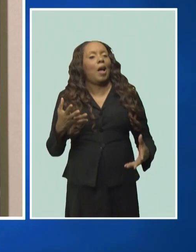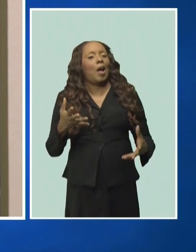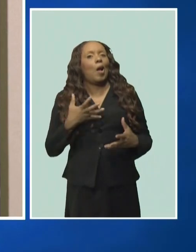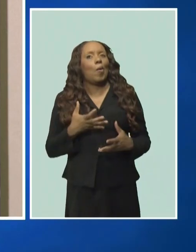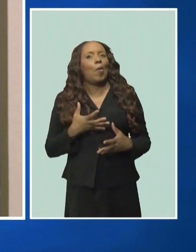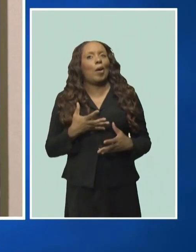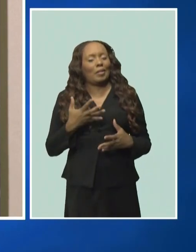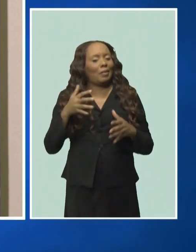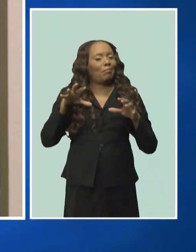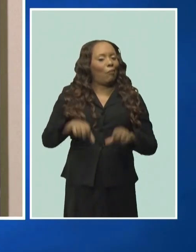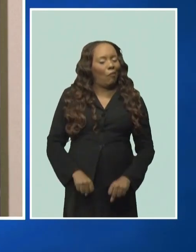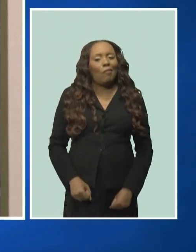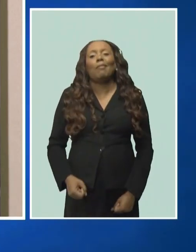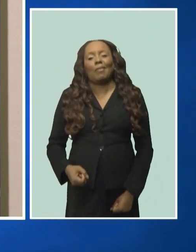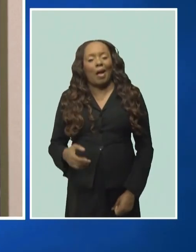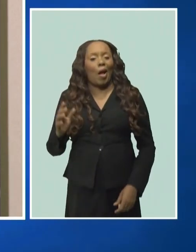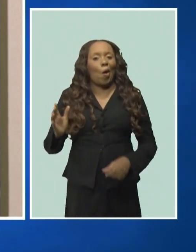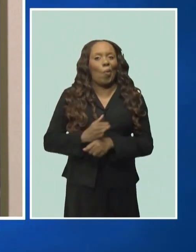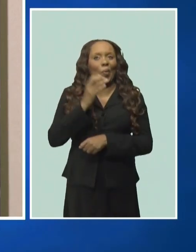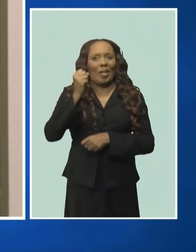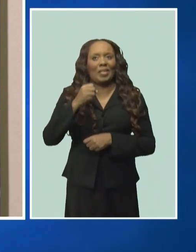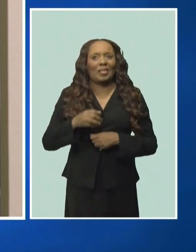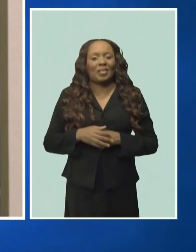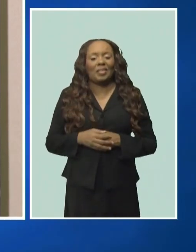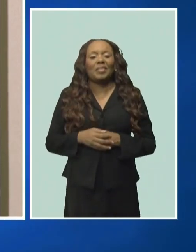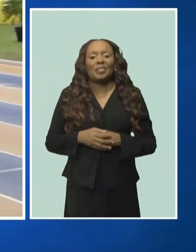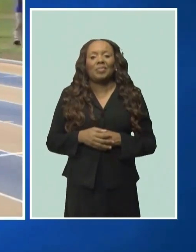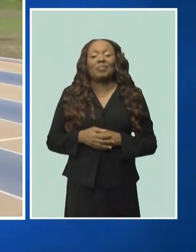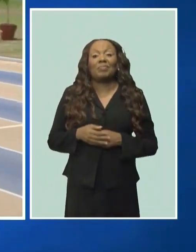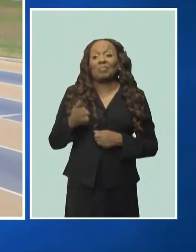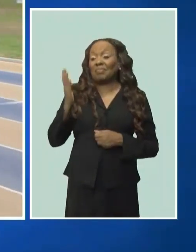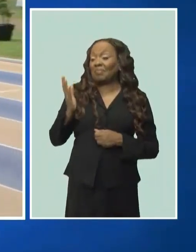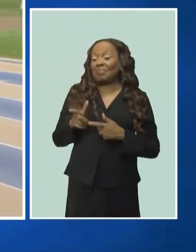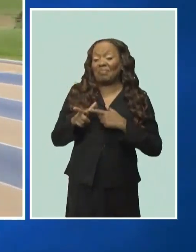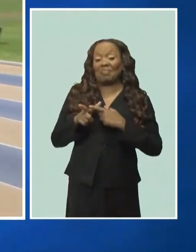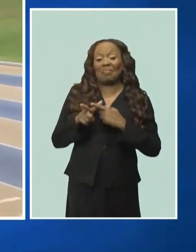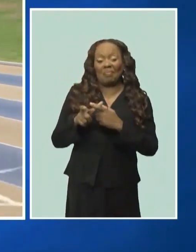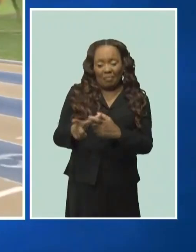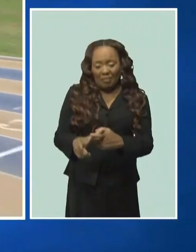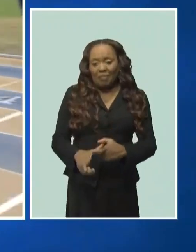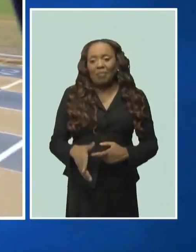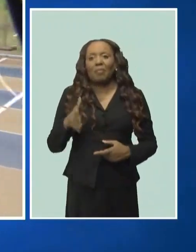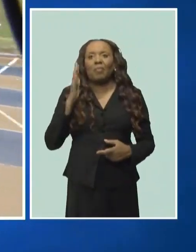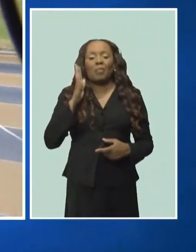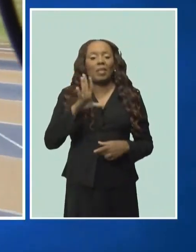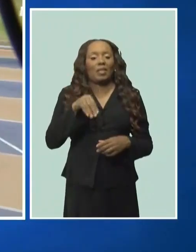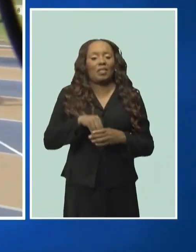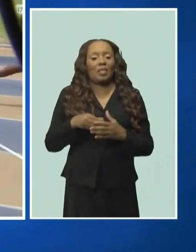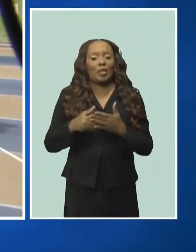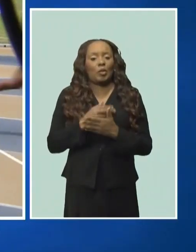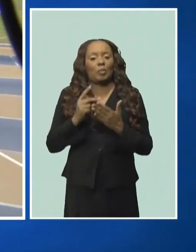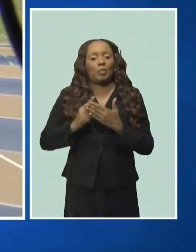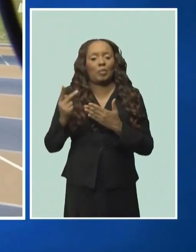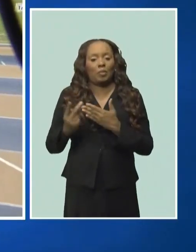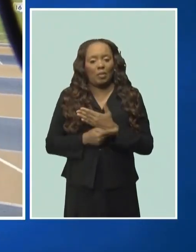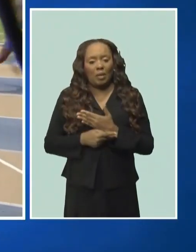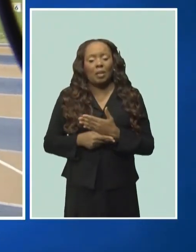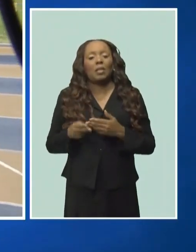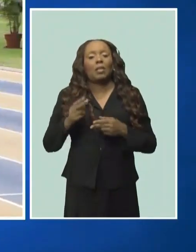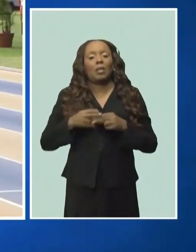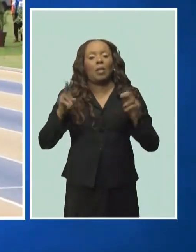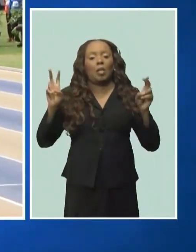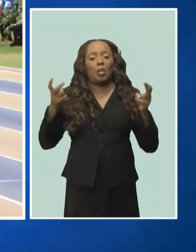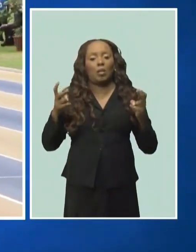6. Mr. Young is among several Senior Games athletes who will be highlighted in a new program called Road to Senior